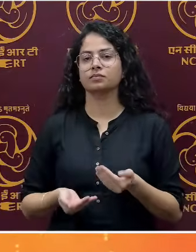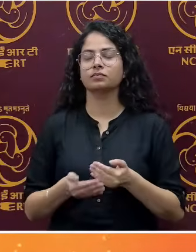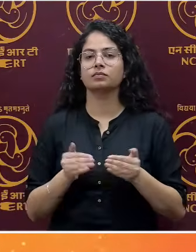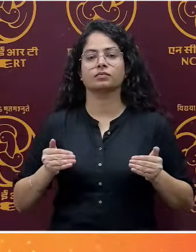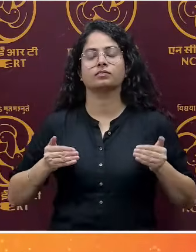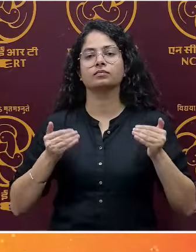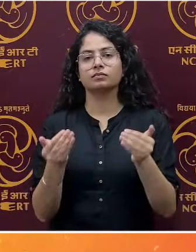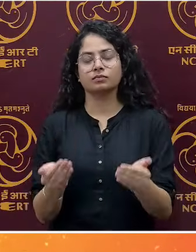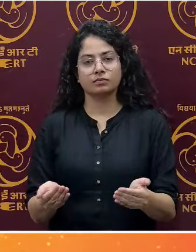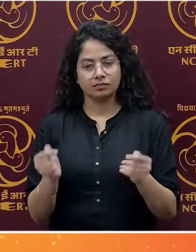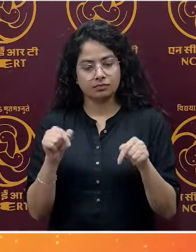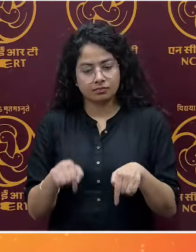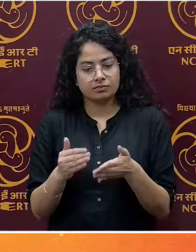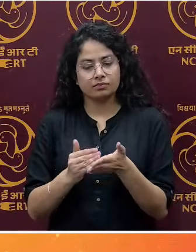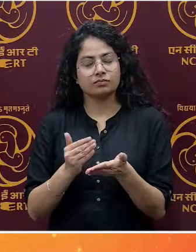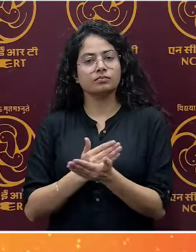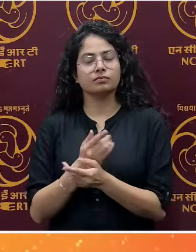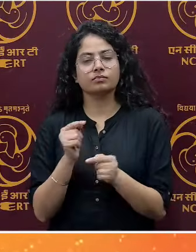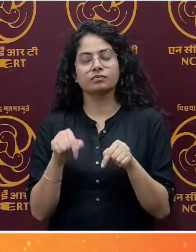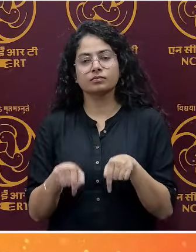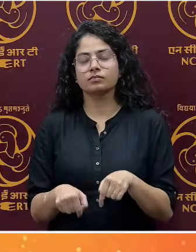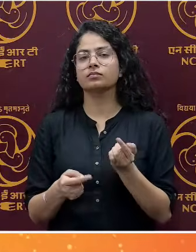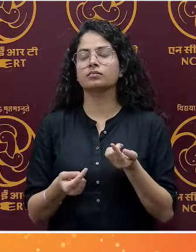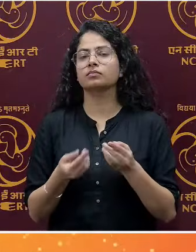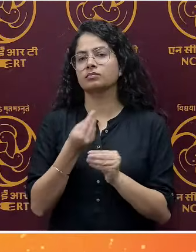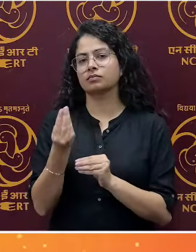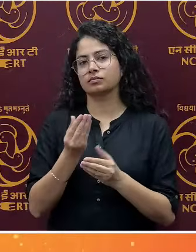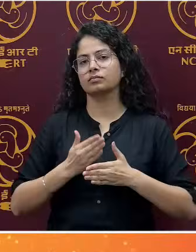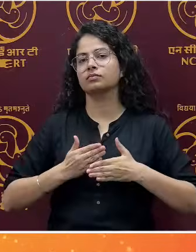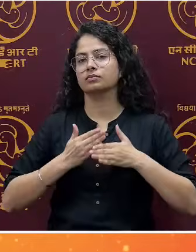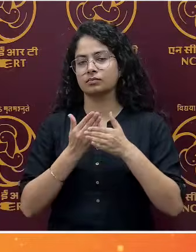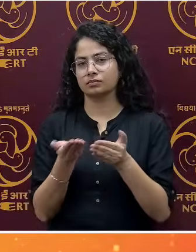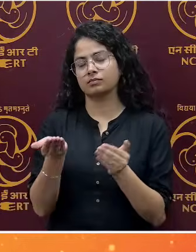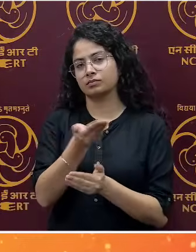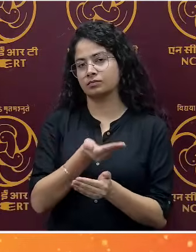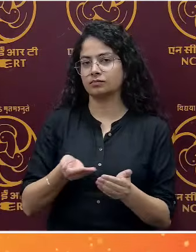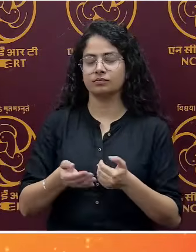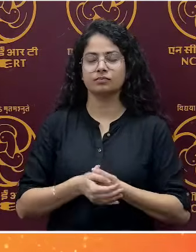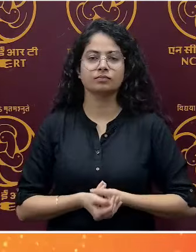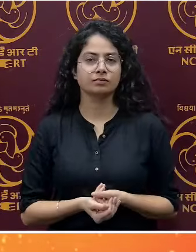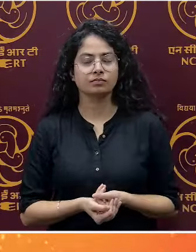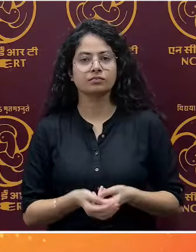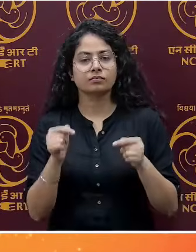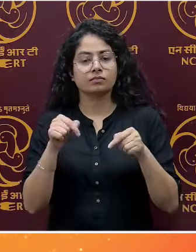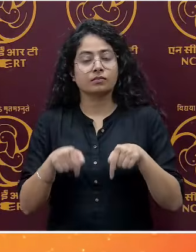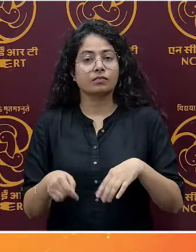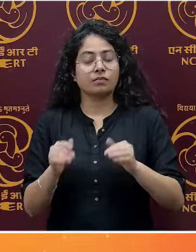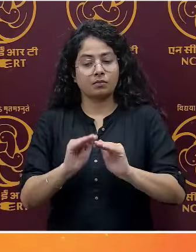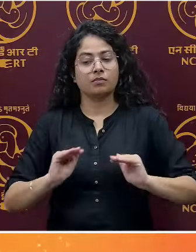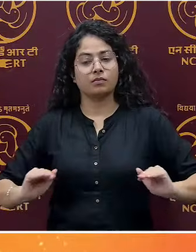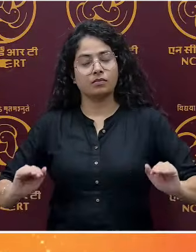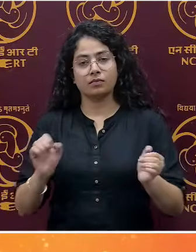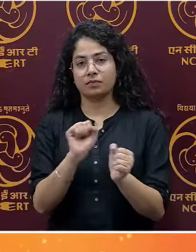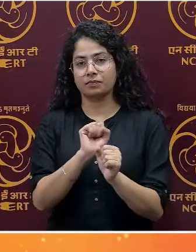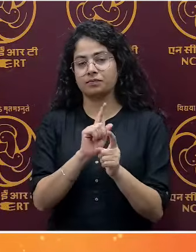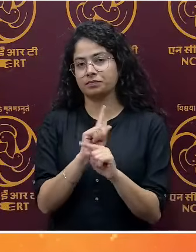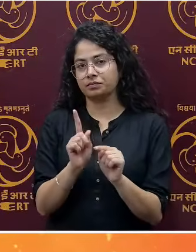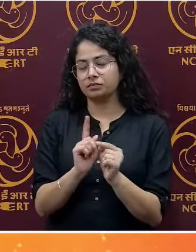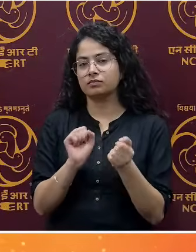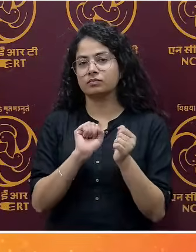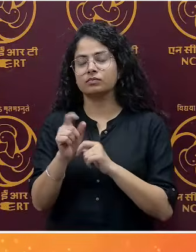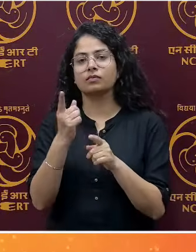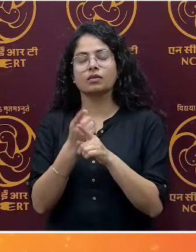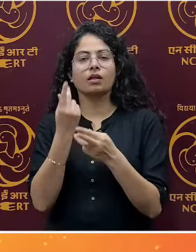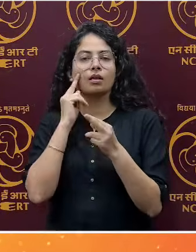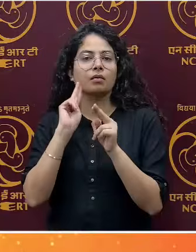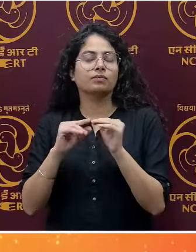proceed further and start this particular discussion, let me share some certain information to all the viewers out there, not only students, even for the teachers. In case you have